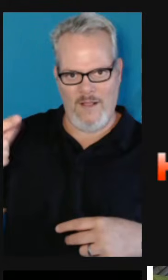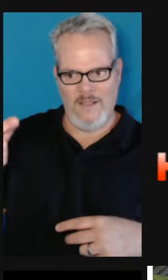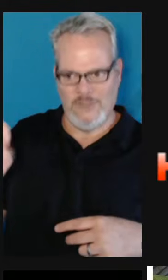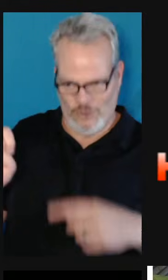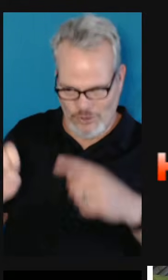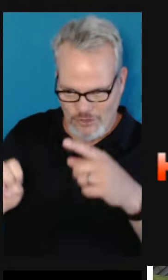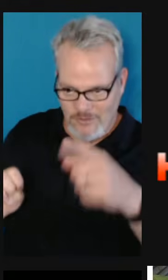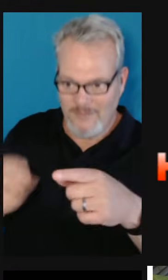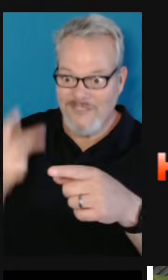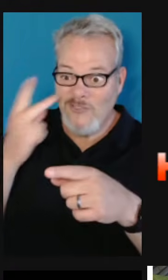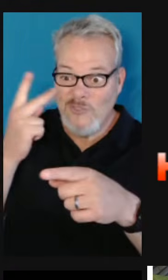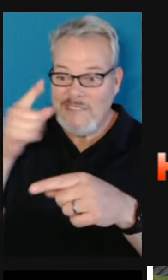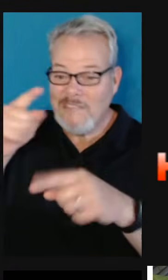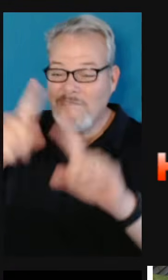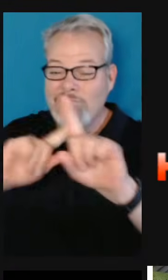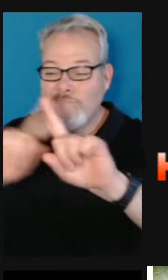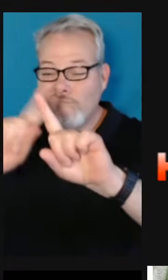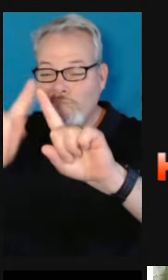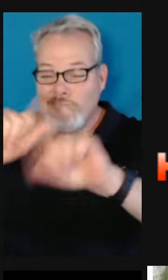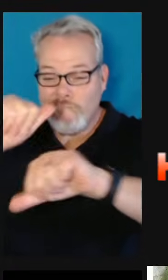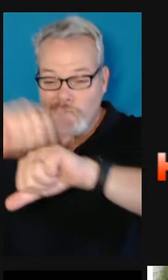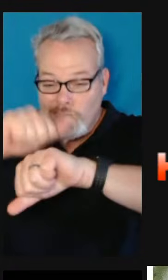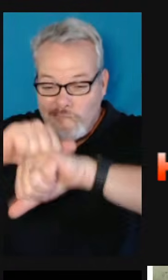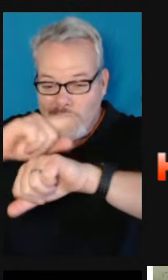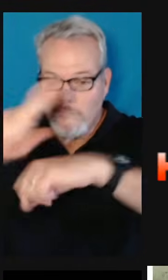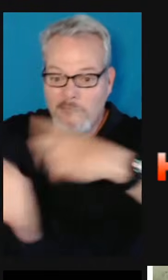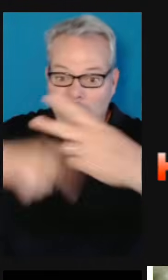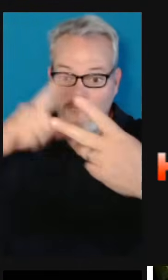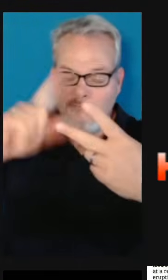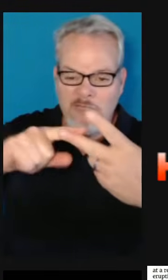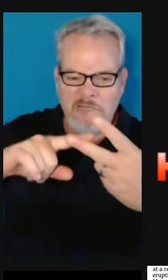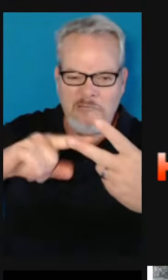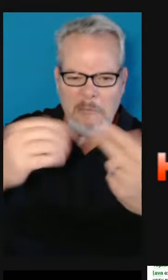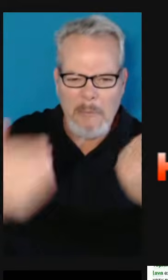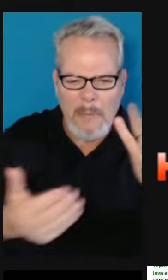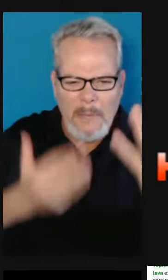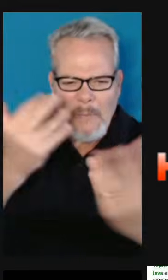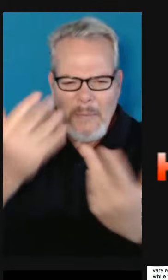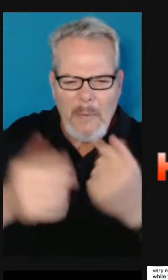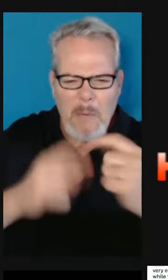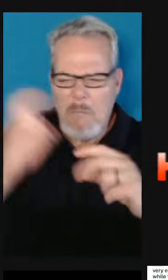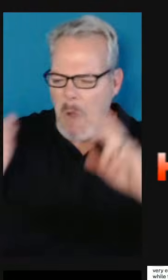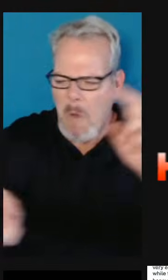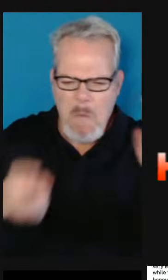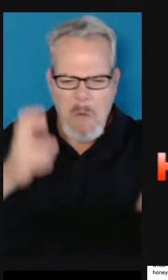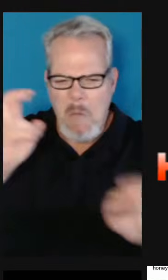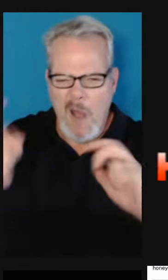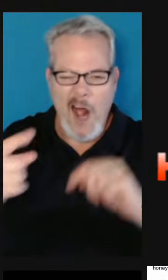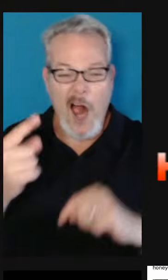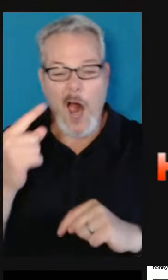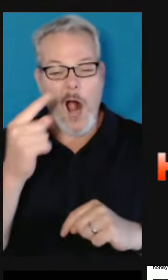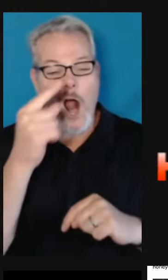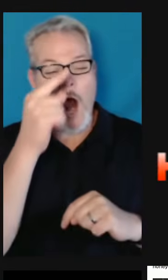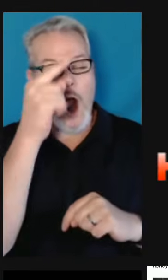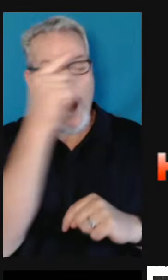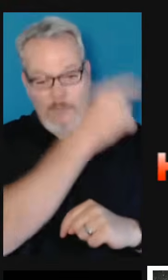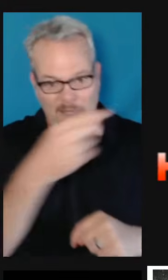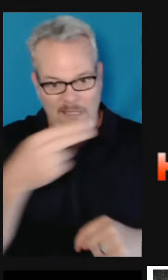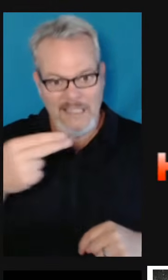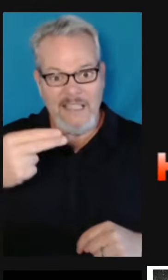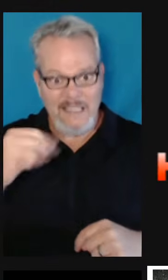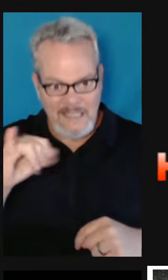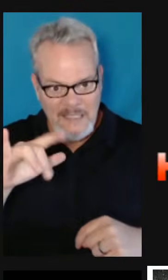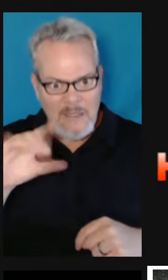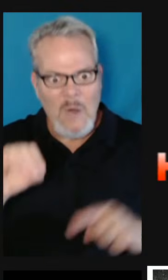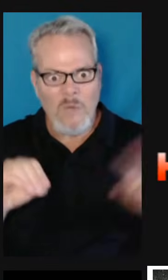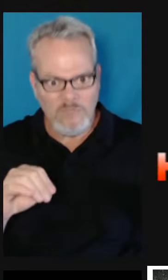pumices, reticulites, all the Pele's hairs and finer ash that fell as far as Hilo, combined with